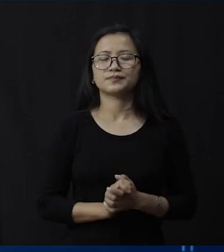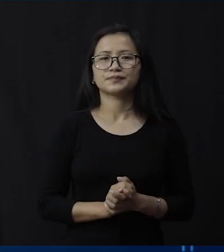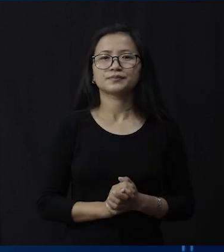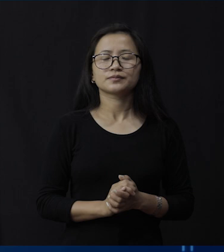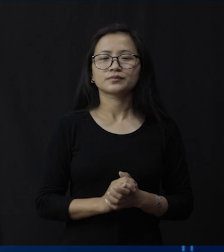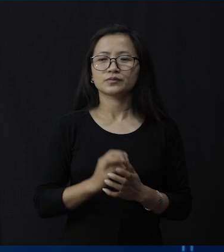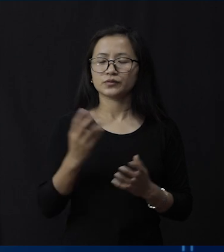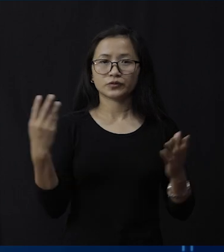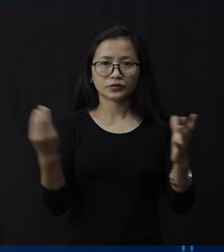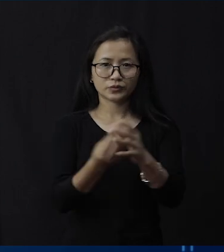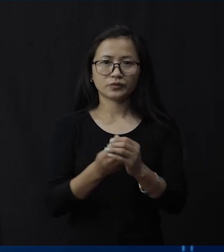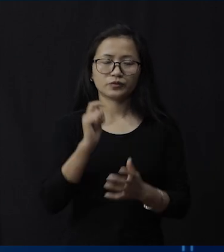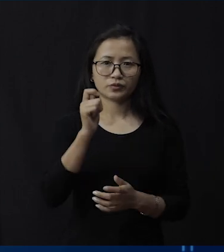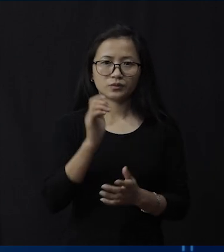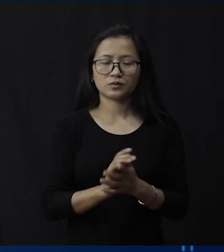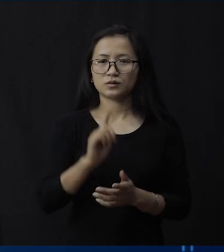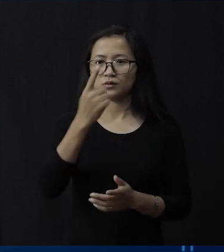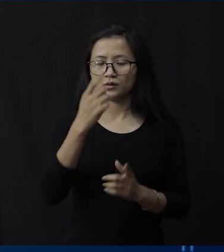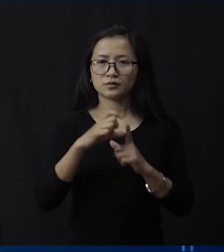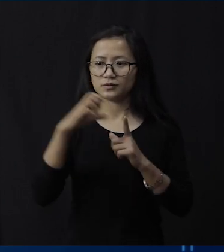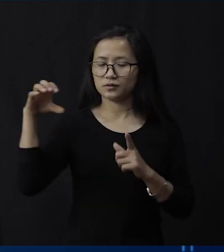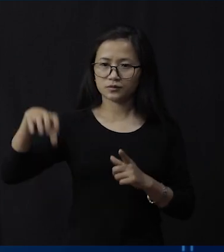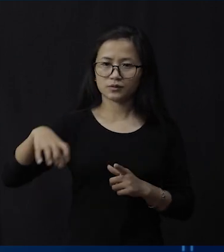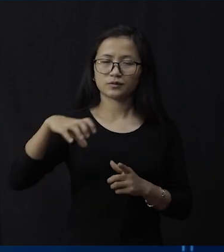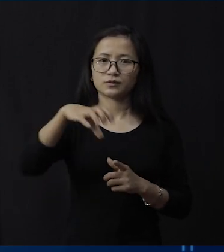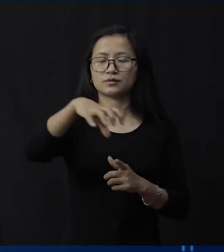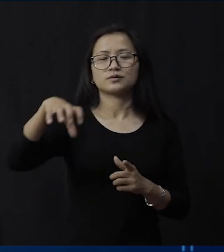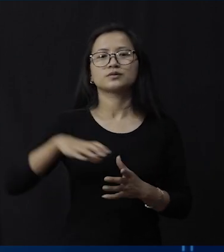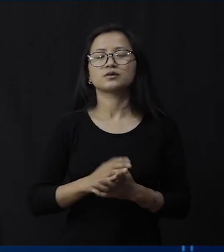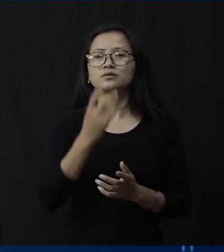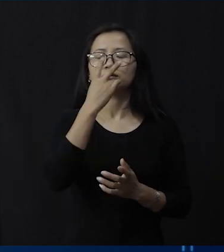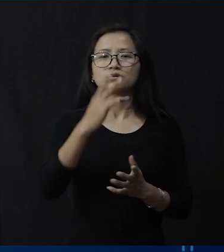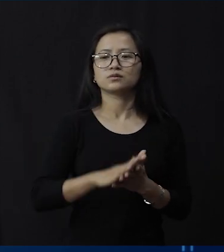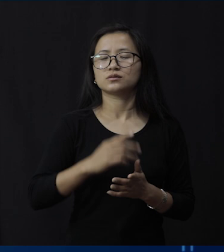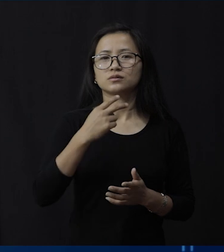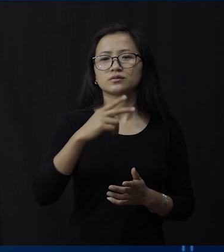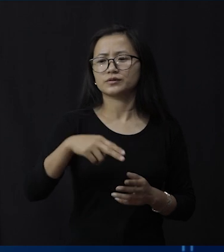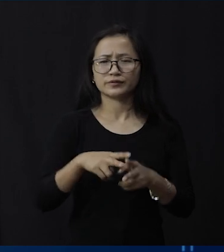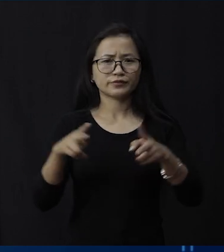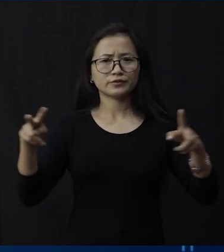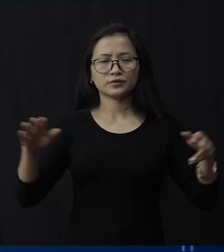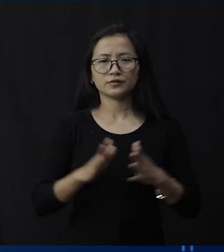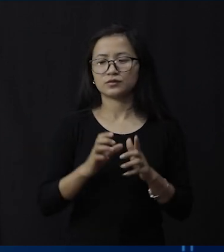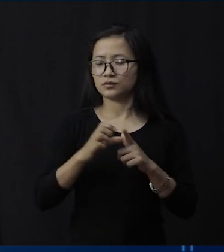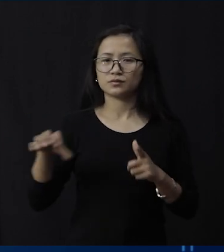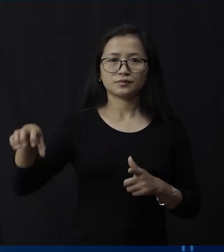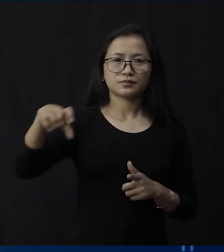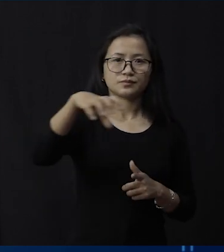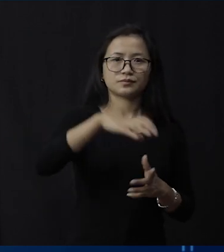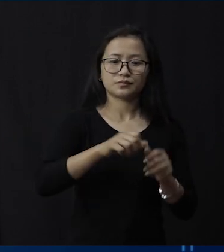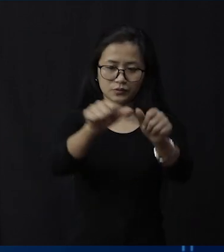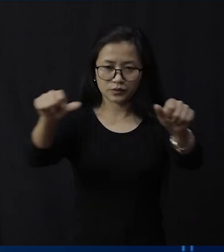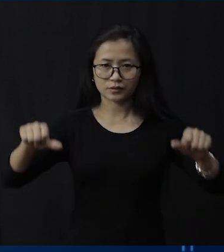used to work for one district. However, they look after different districts, okay?